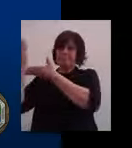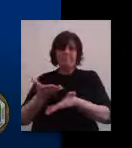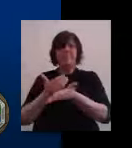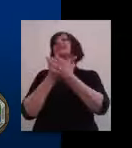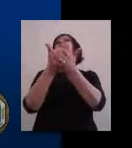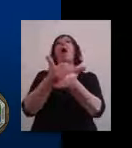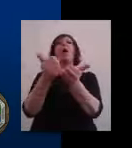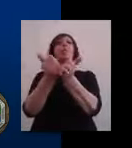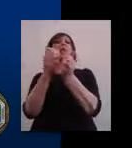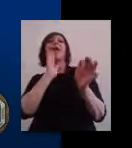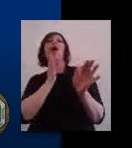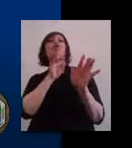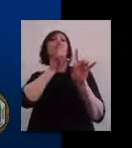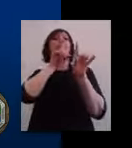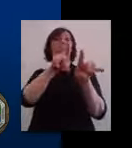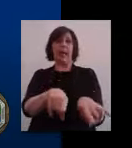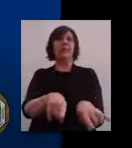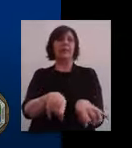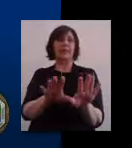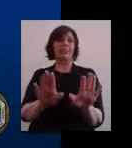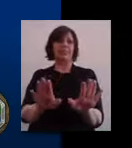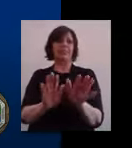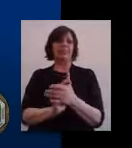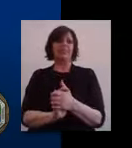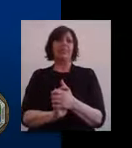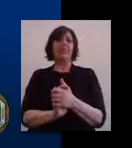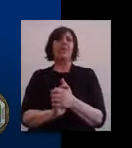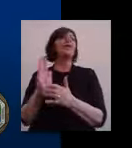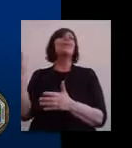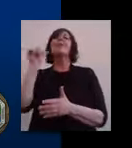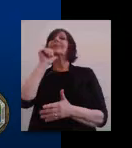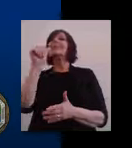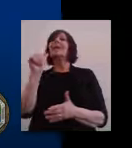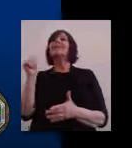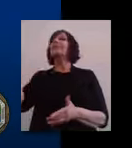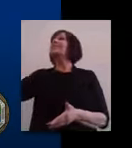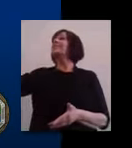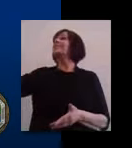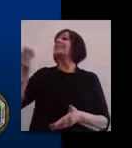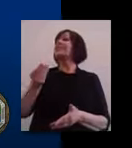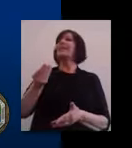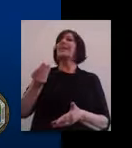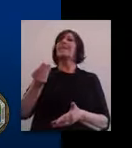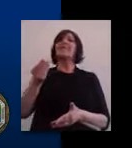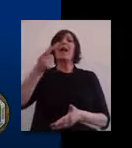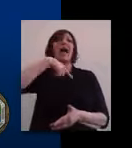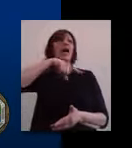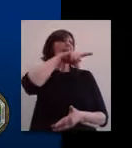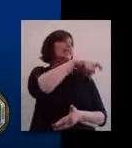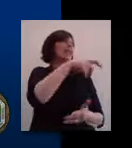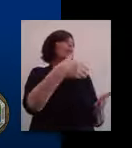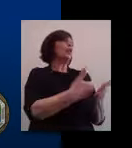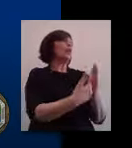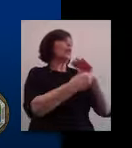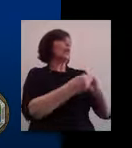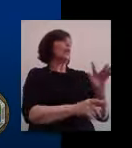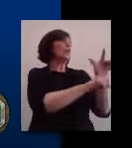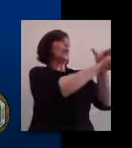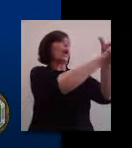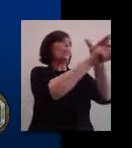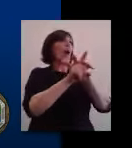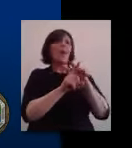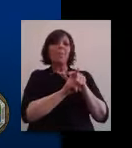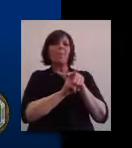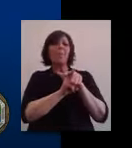COVID-19 outbreak. It will not adjust any of the shortfalls we have or the new caseloads that we have in other areas. So without additional